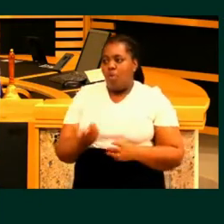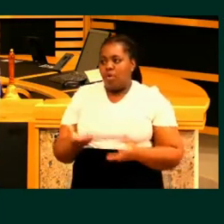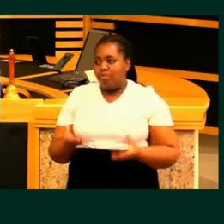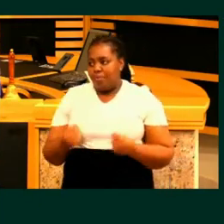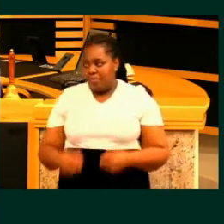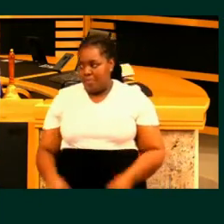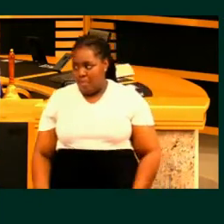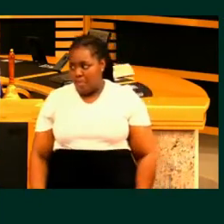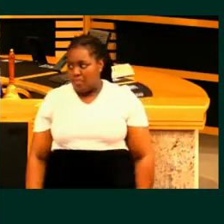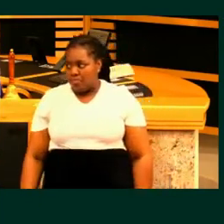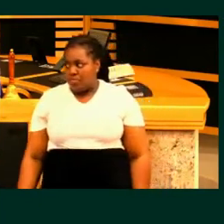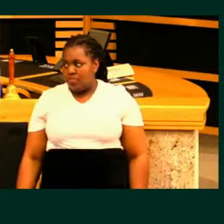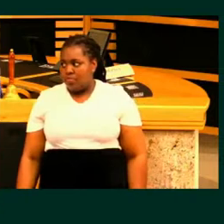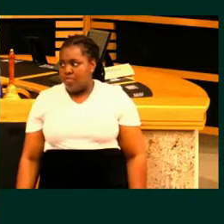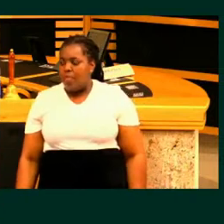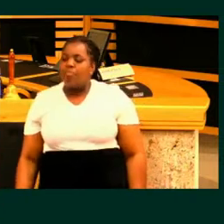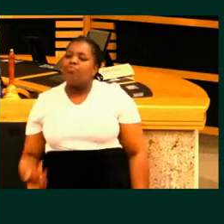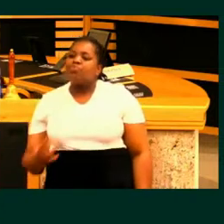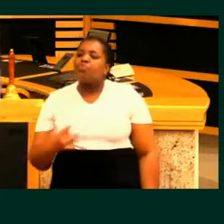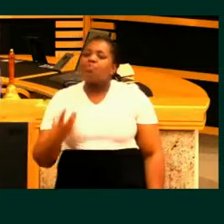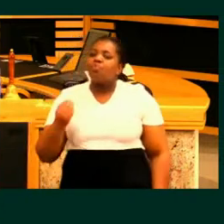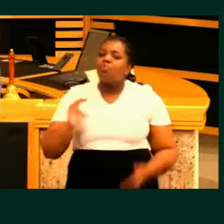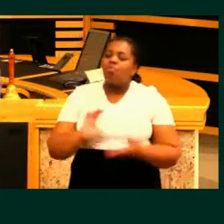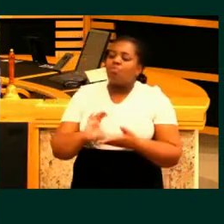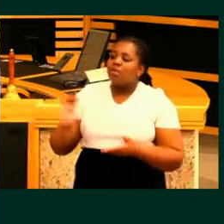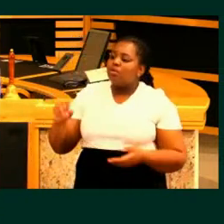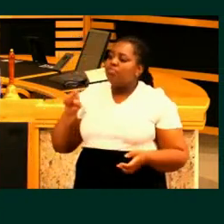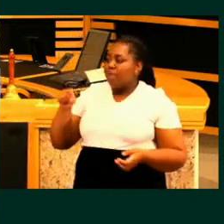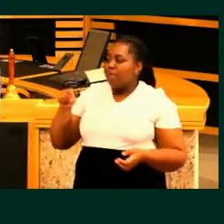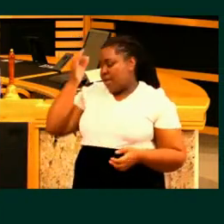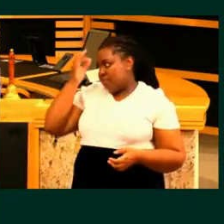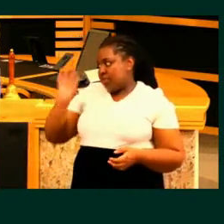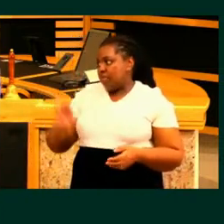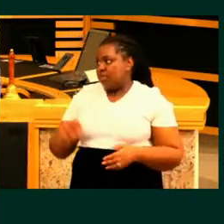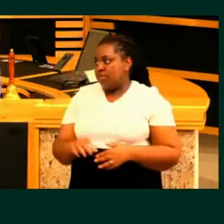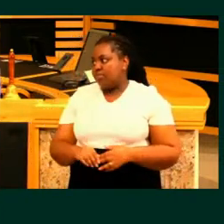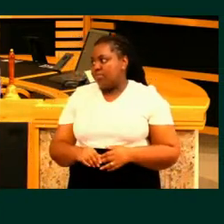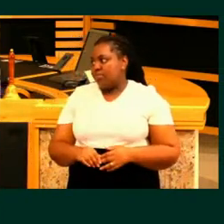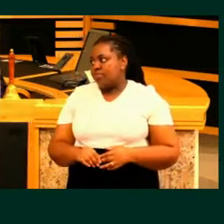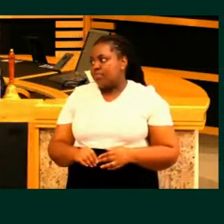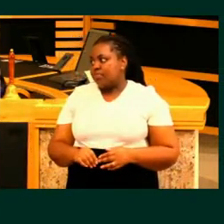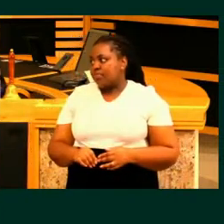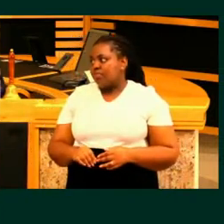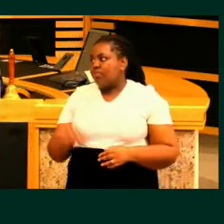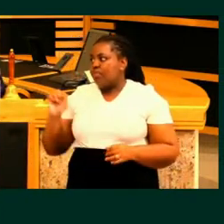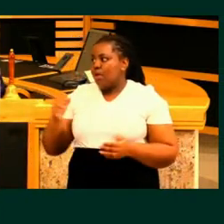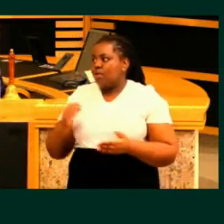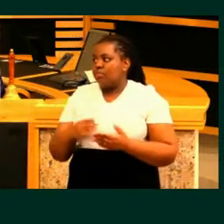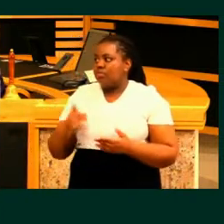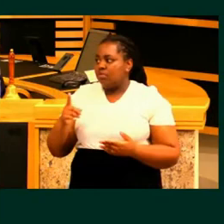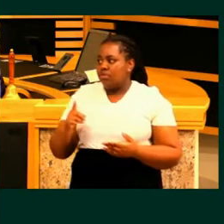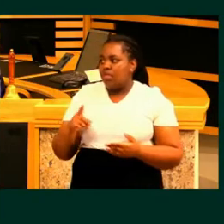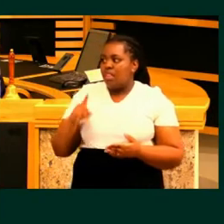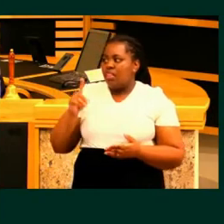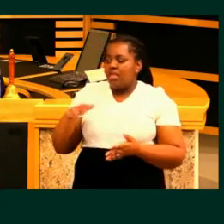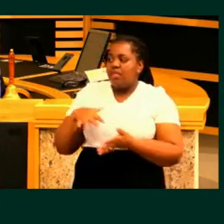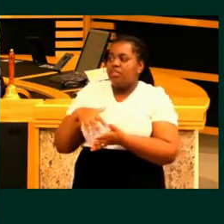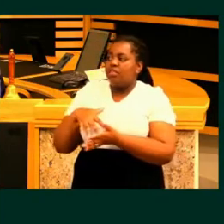prevalent there's an allocation by government to actually attend to these weaknesses